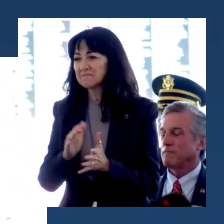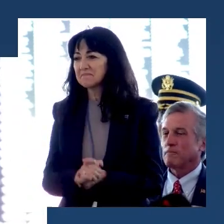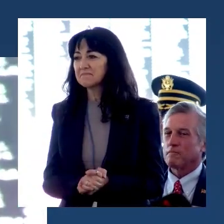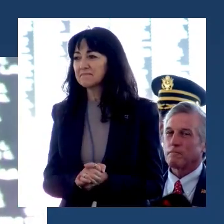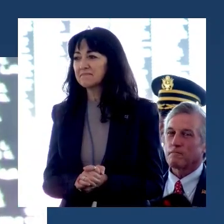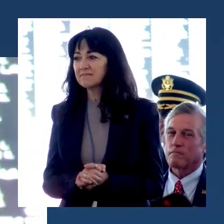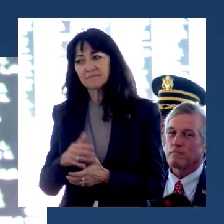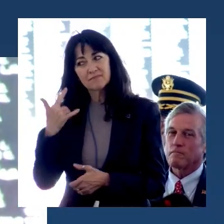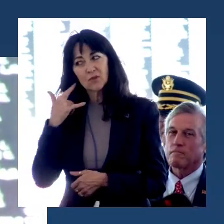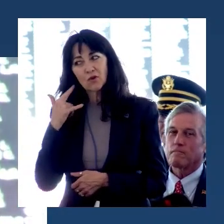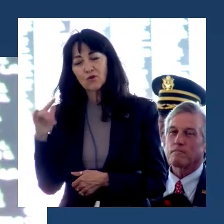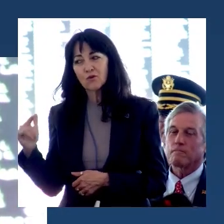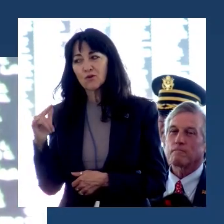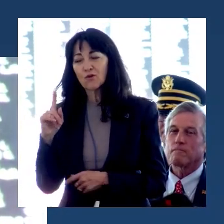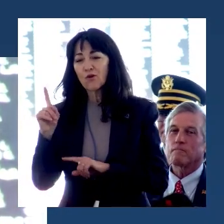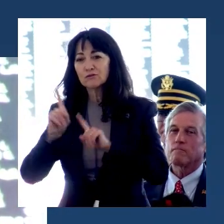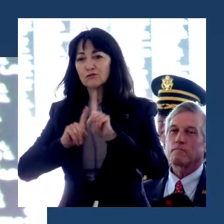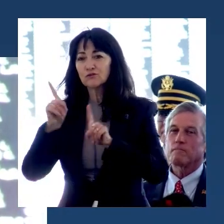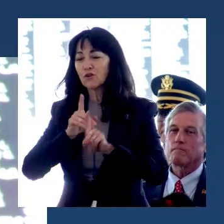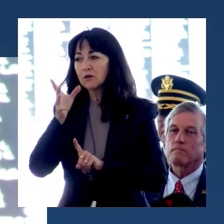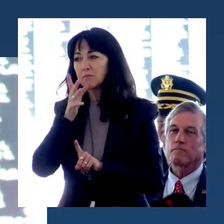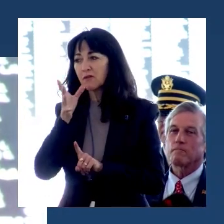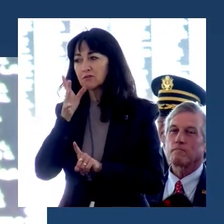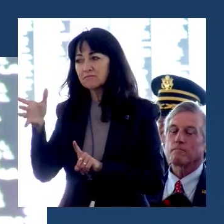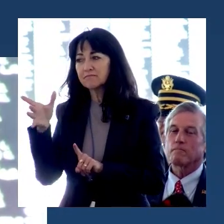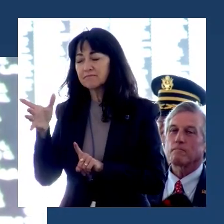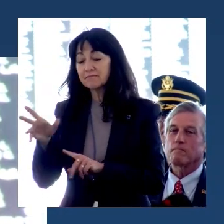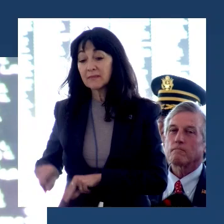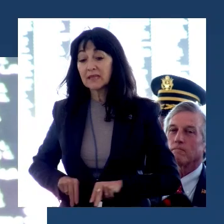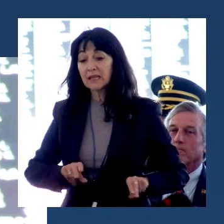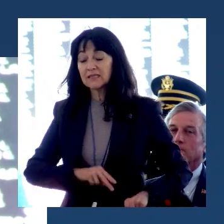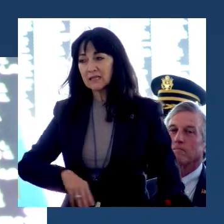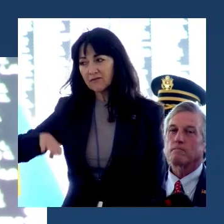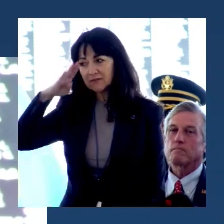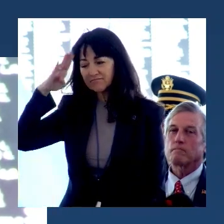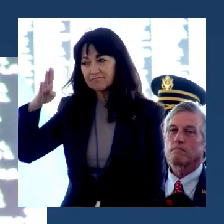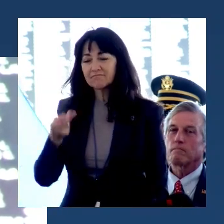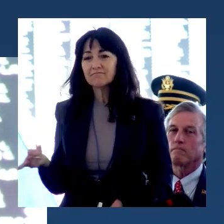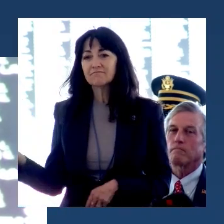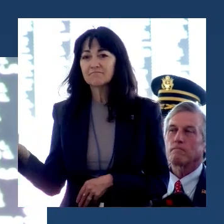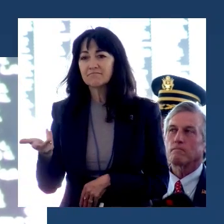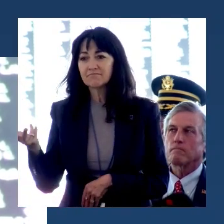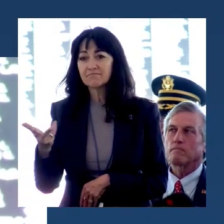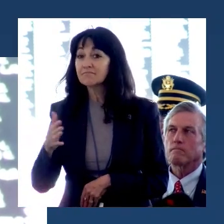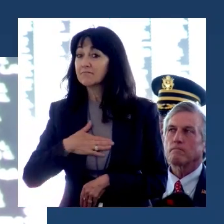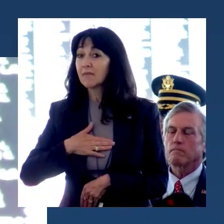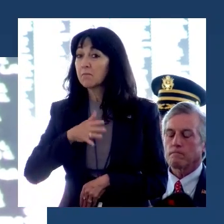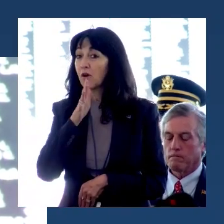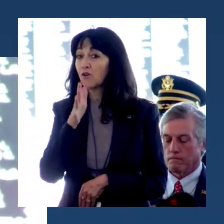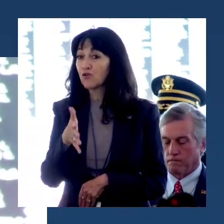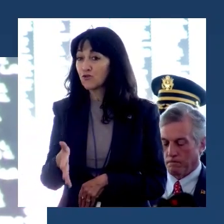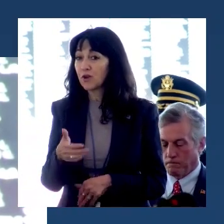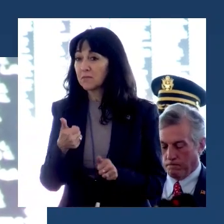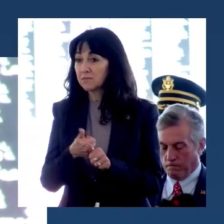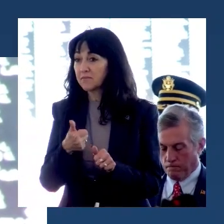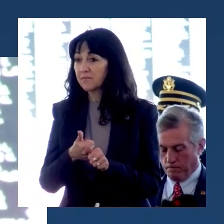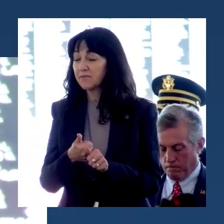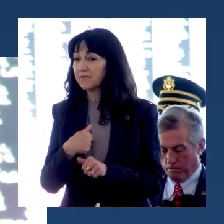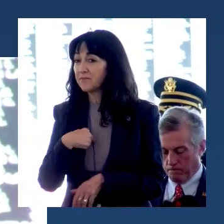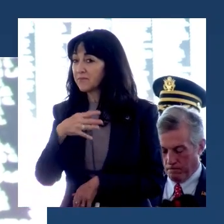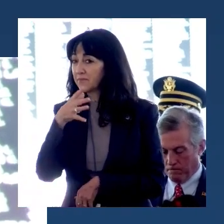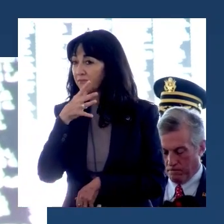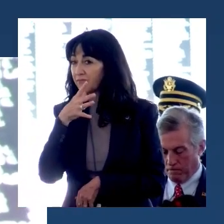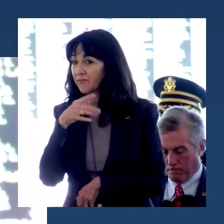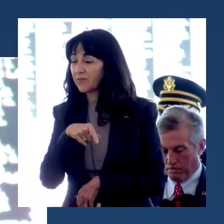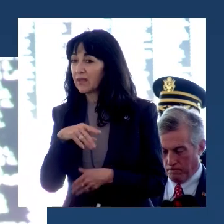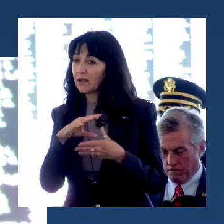Gold Star mothers, Navy salute you. My grandmother was a Gold Star mother. My mom, some of you recall the